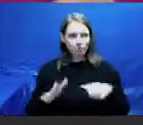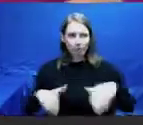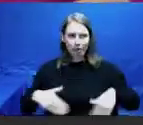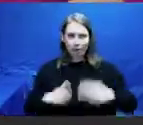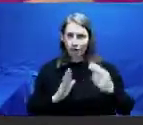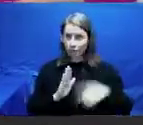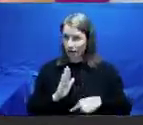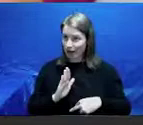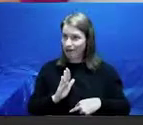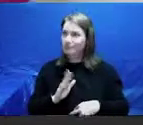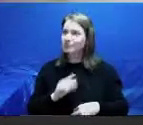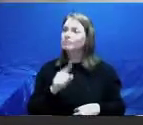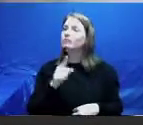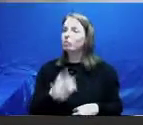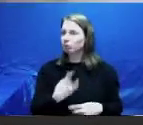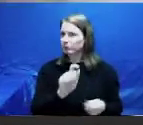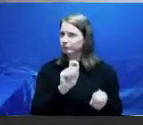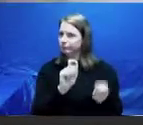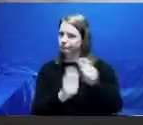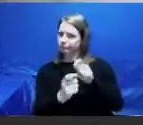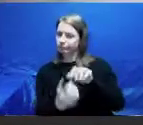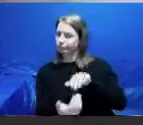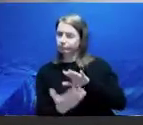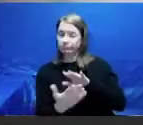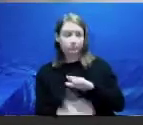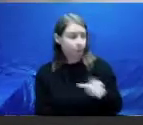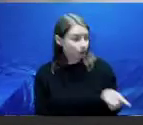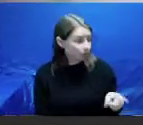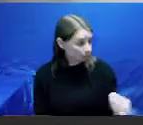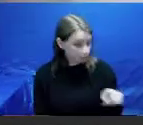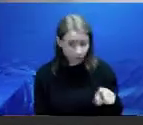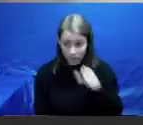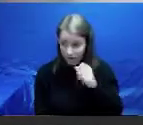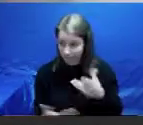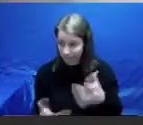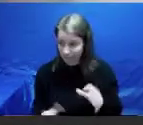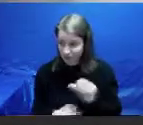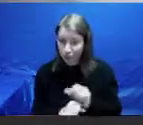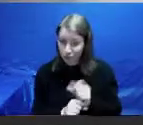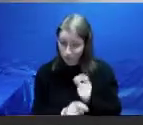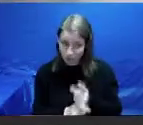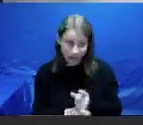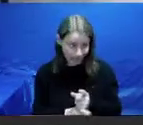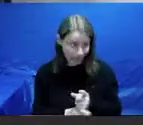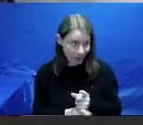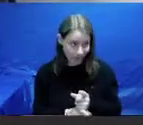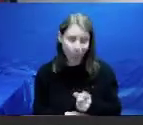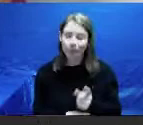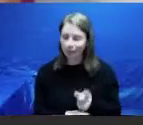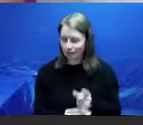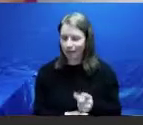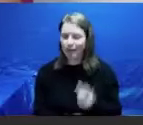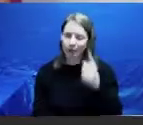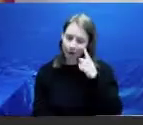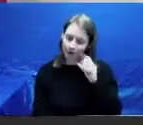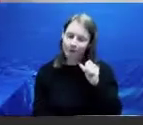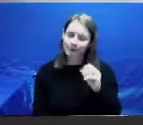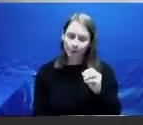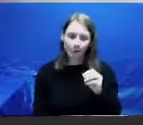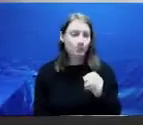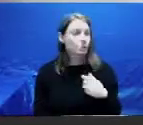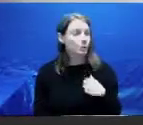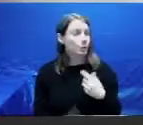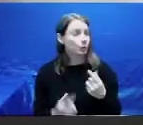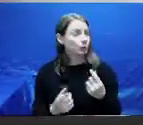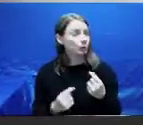think there's some people that might not have done the work. Am I right? Thumbs up. There are a few people that didn't quite do the work. Okay, so here's what we're going to do is we're going to do a quick jump in and read